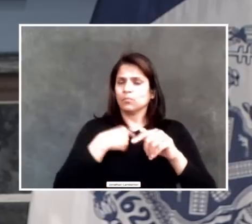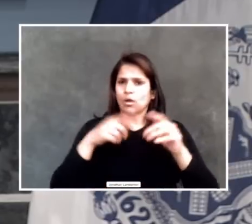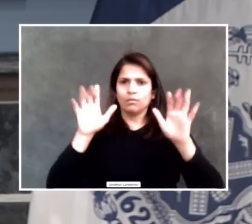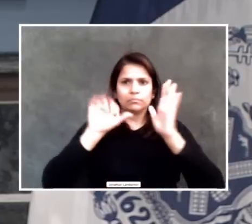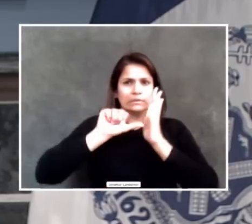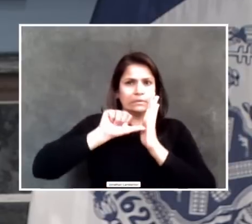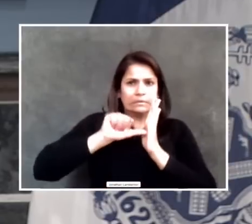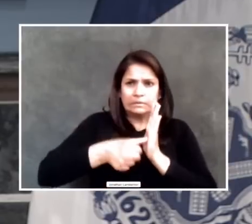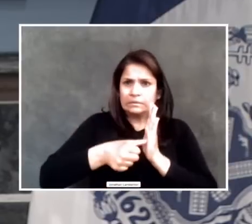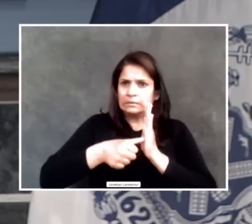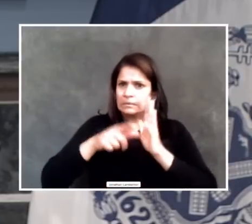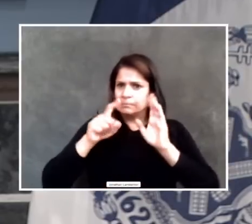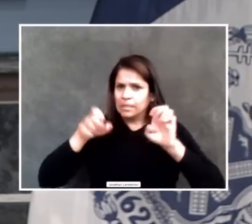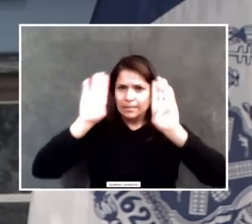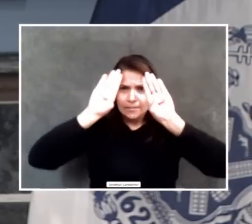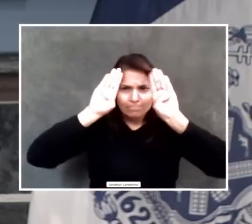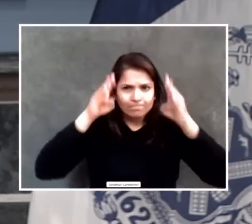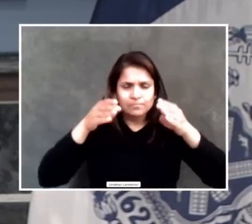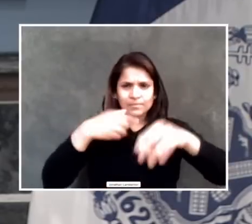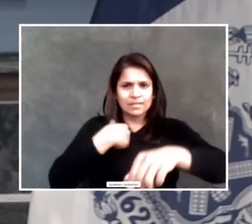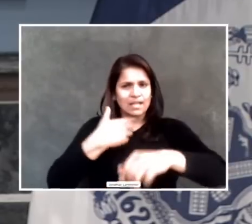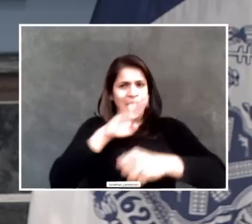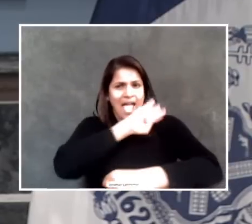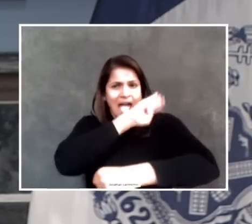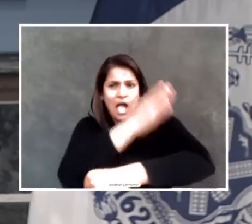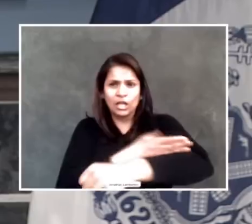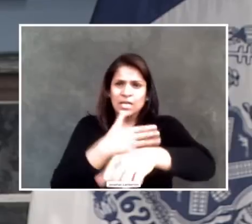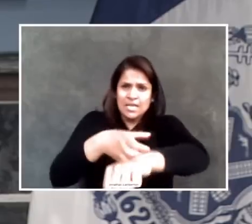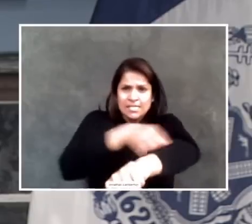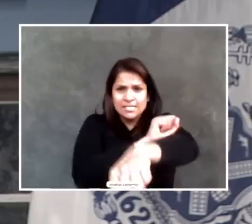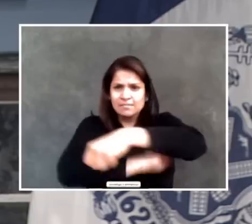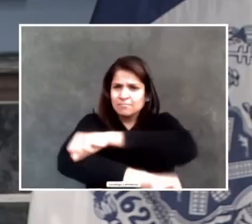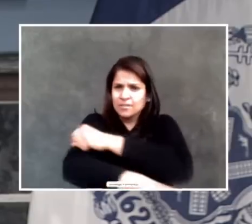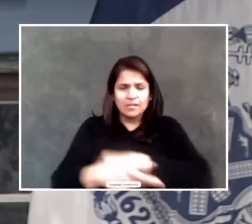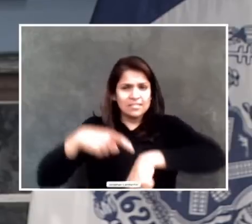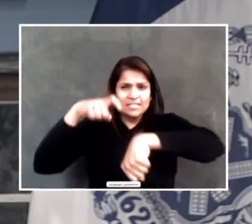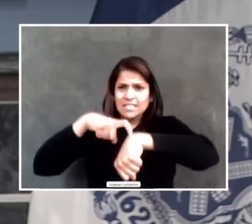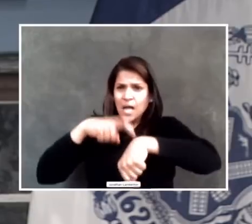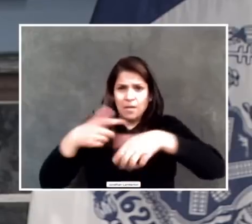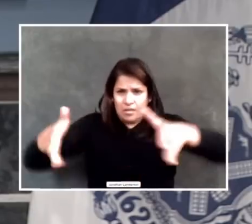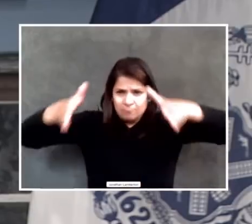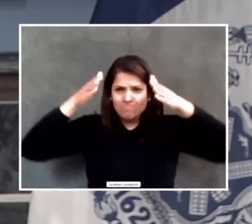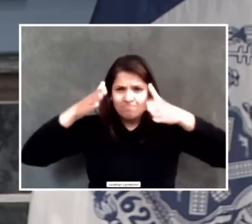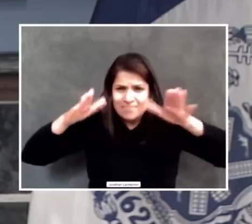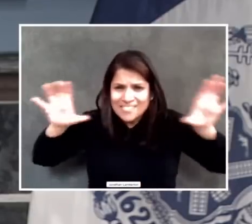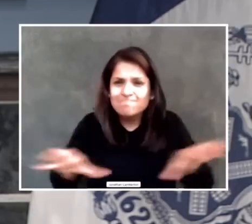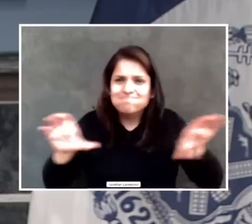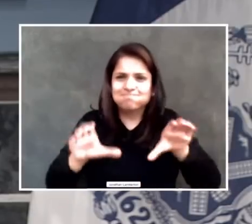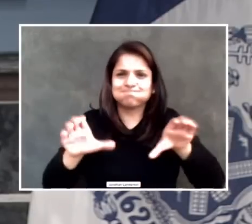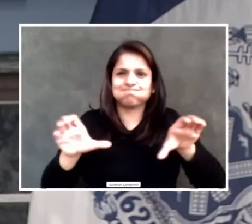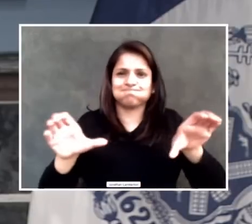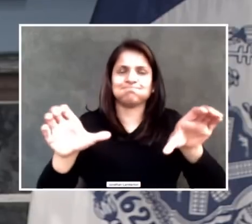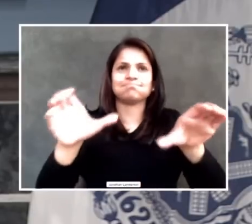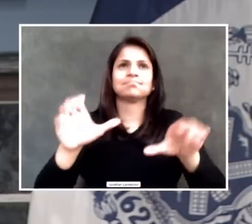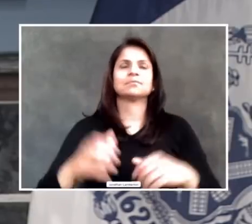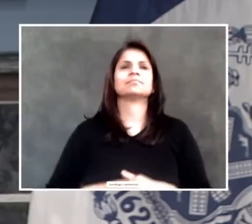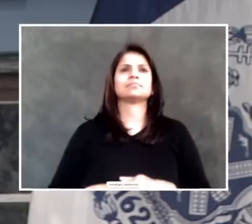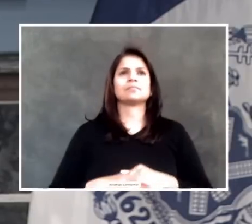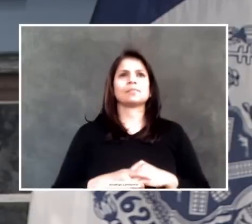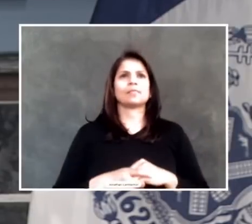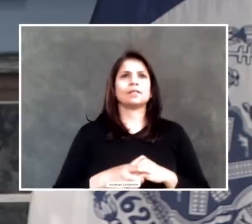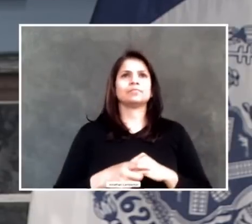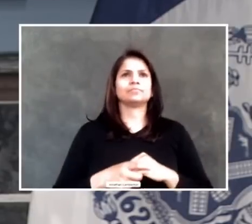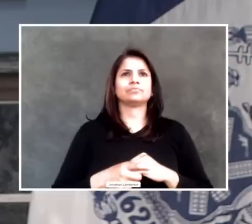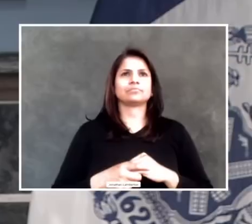So whatever the Office of Medical Examiner needs, they will get. And one of the first things they said they needed was a huge amount of